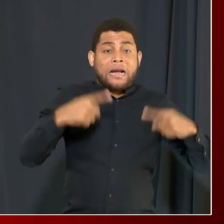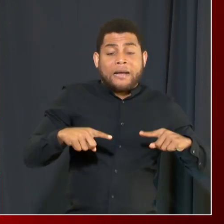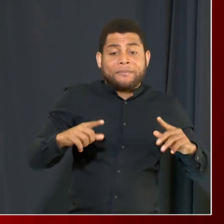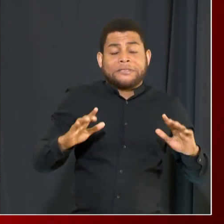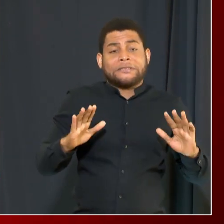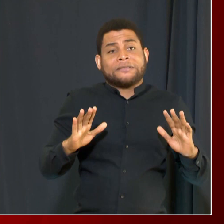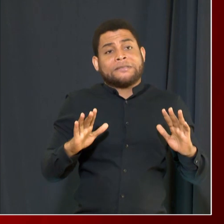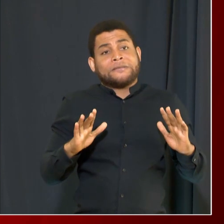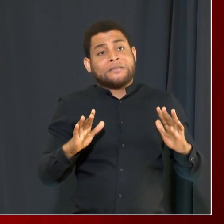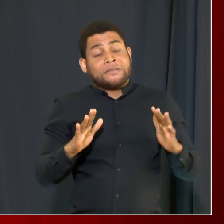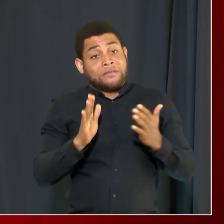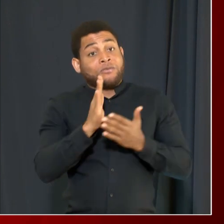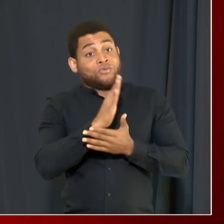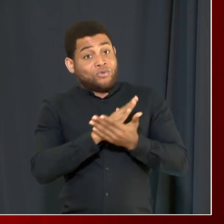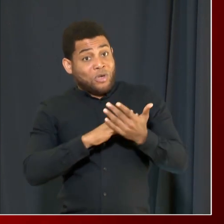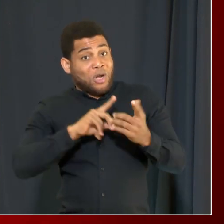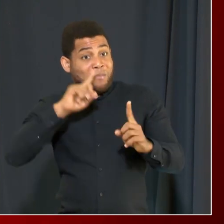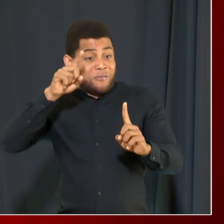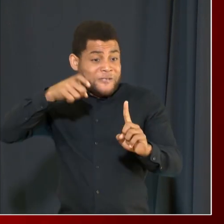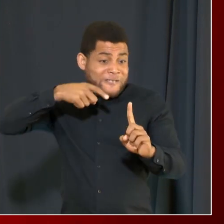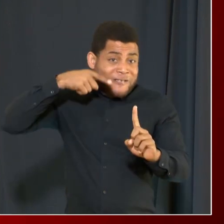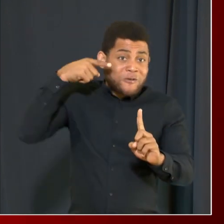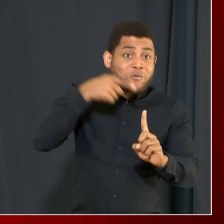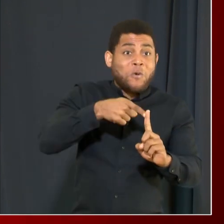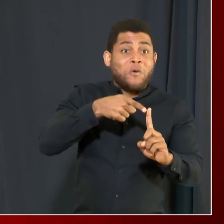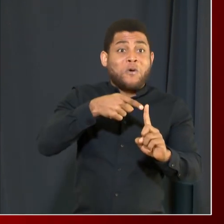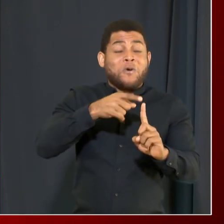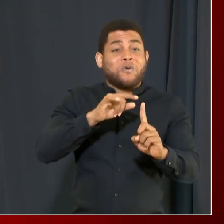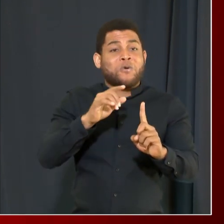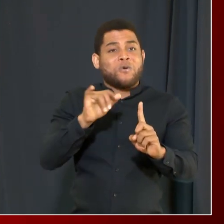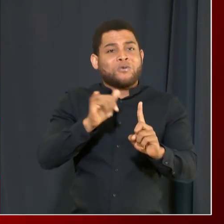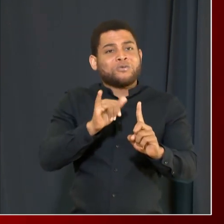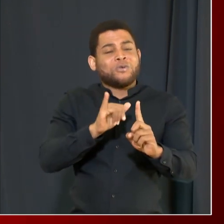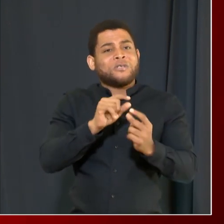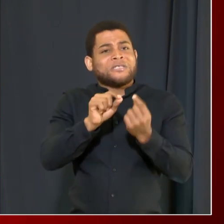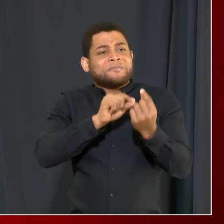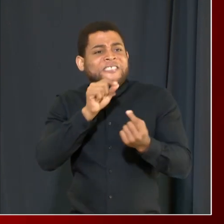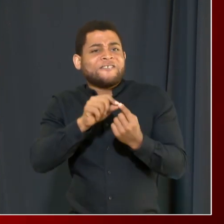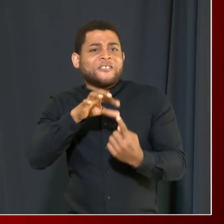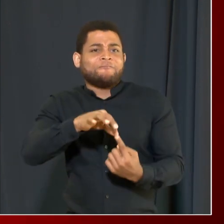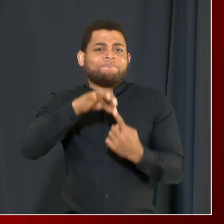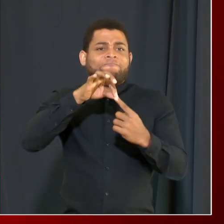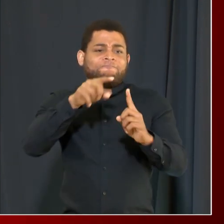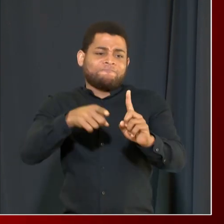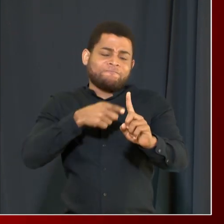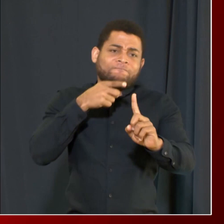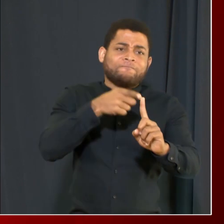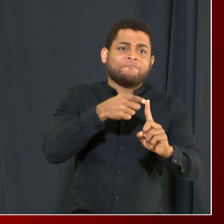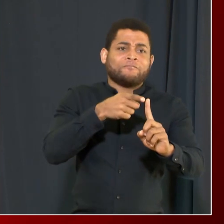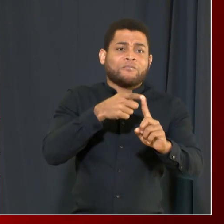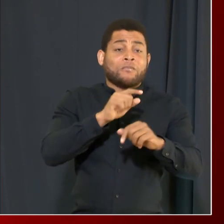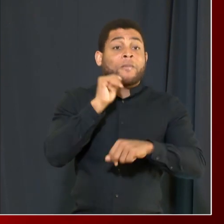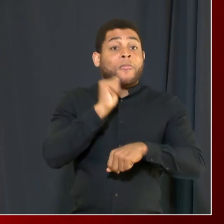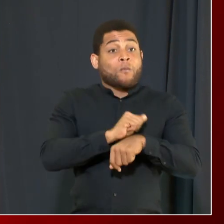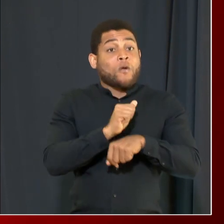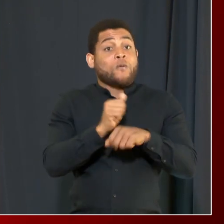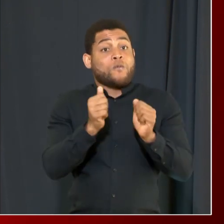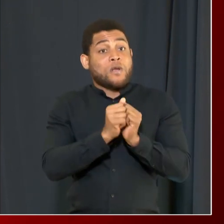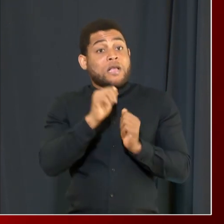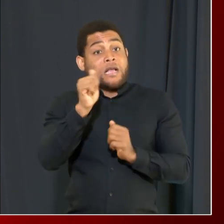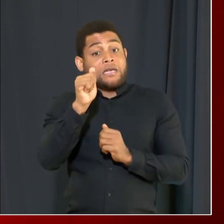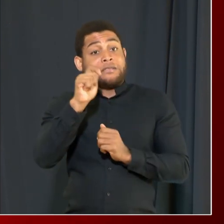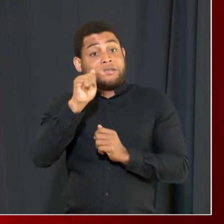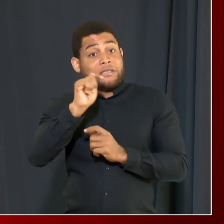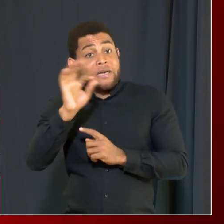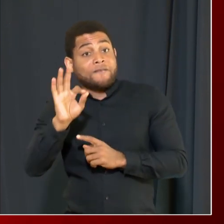very targeted in some aspects. We are certainly working with our ATF, our local, state, and federal partners to really